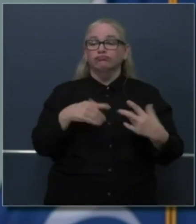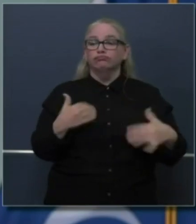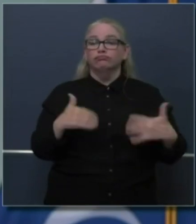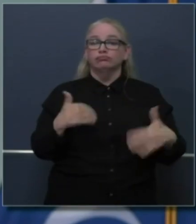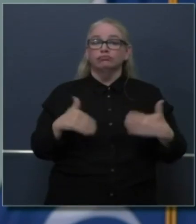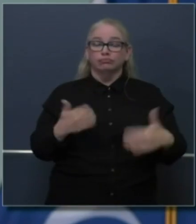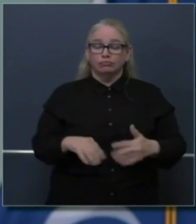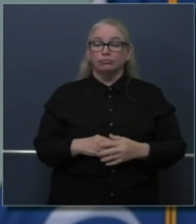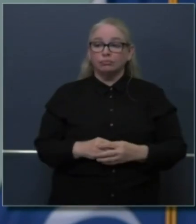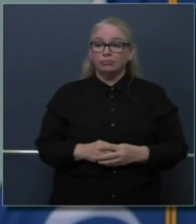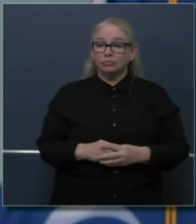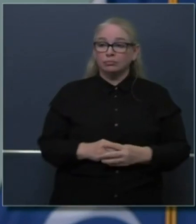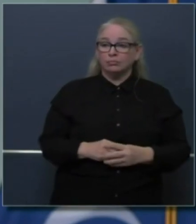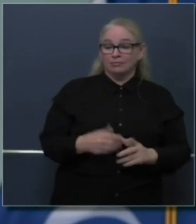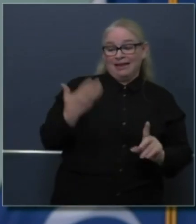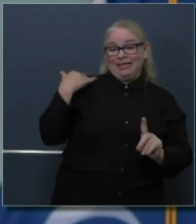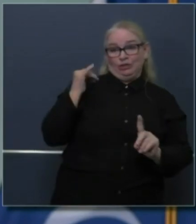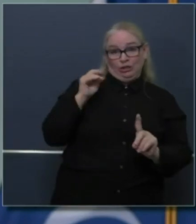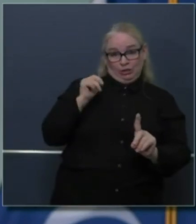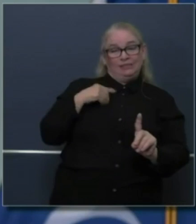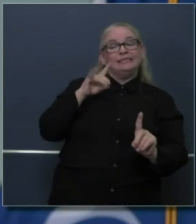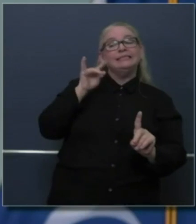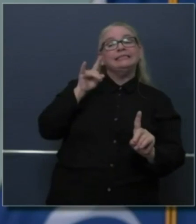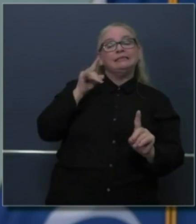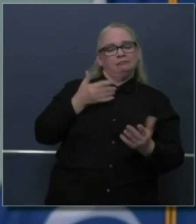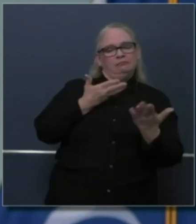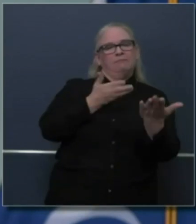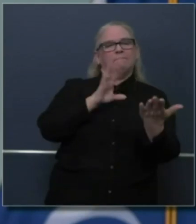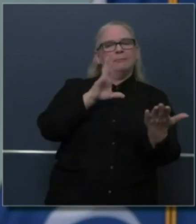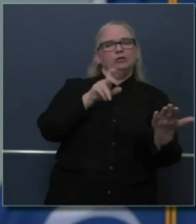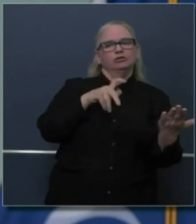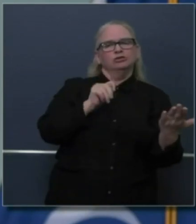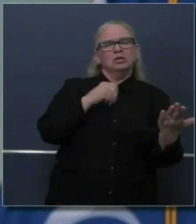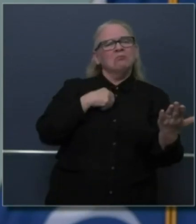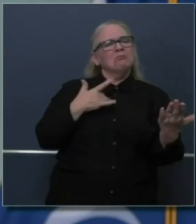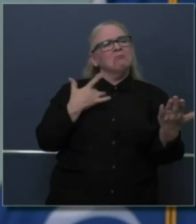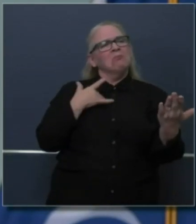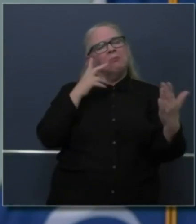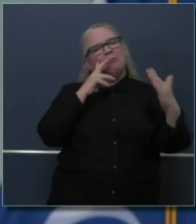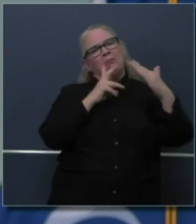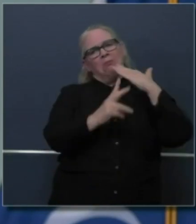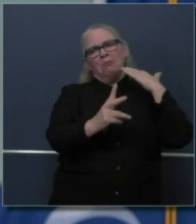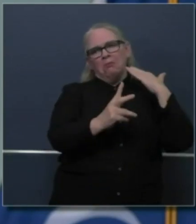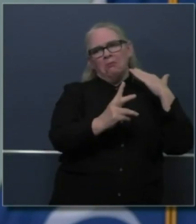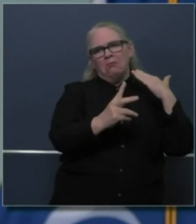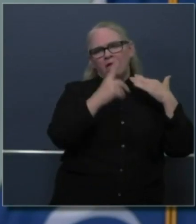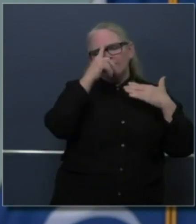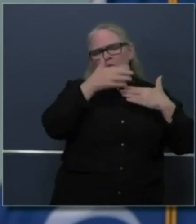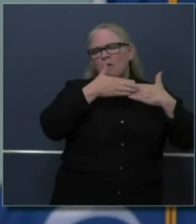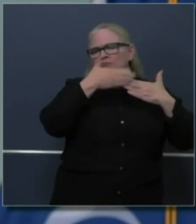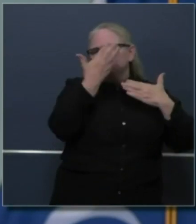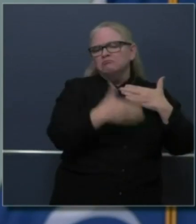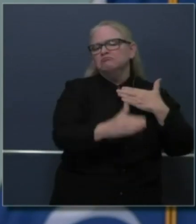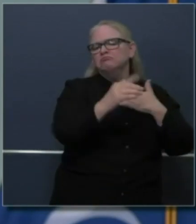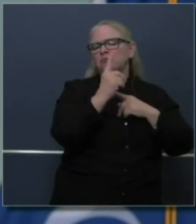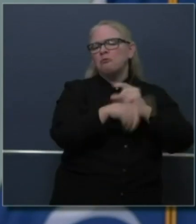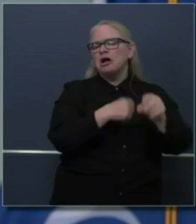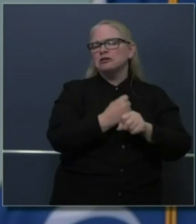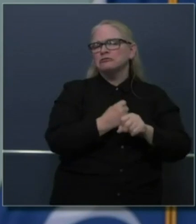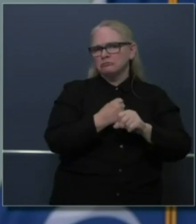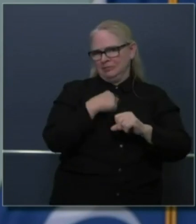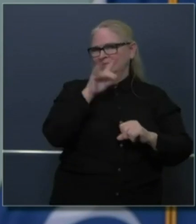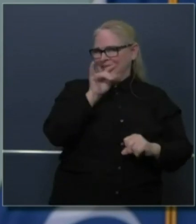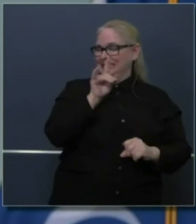January to the California legislature a projected budget into the new fiscal year. The projected budget, building